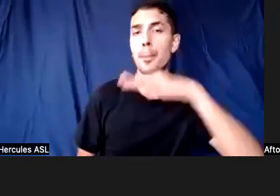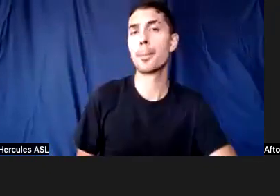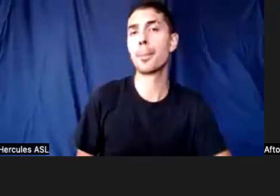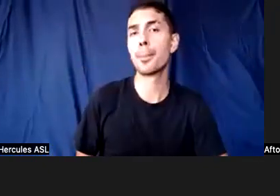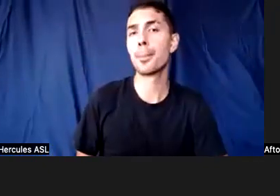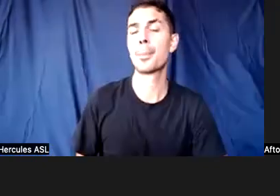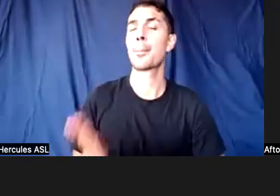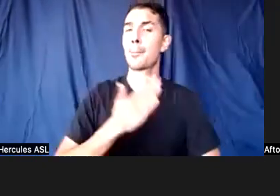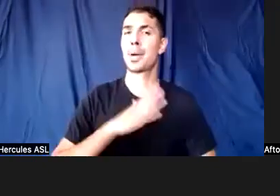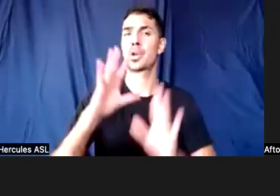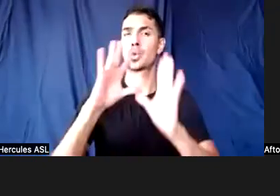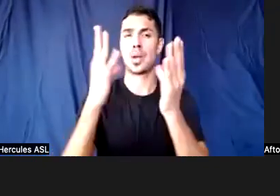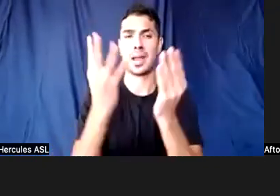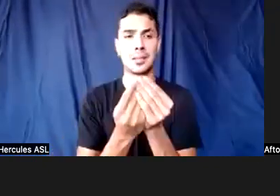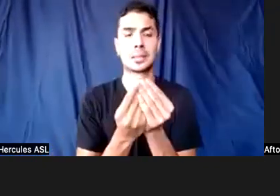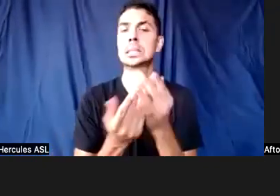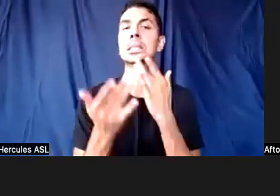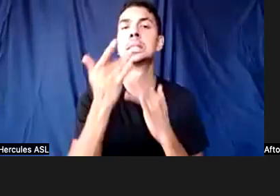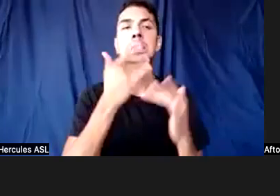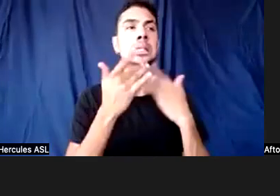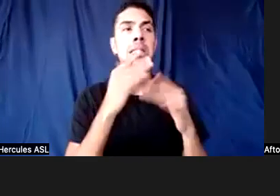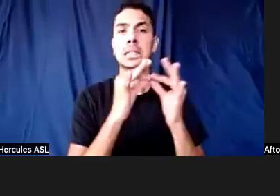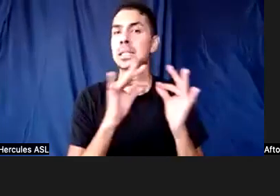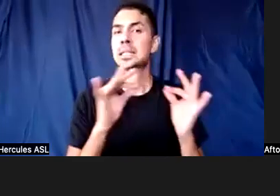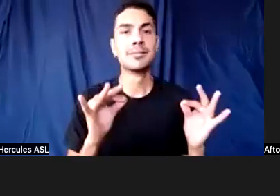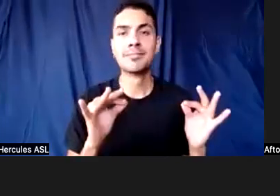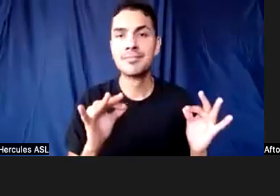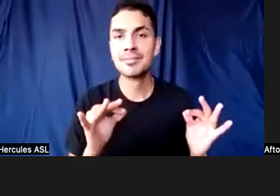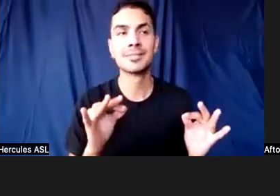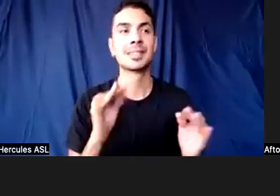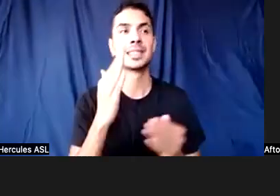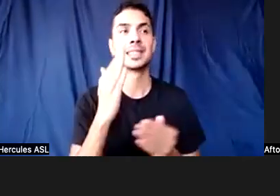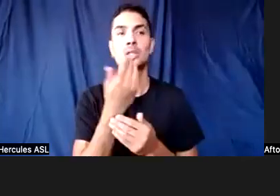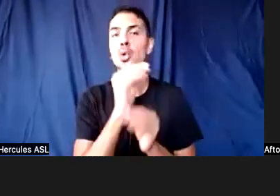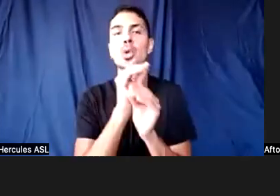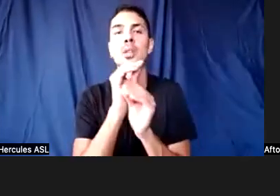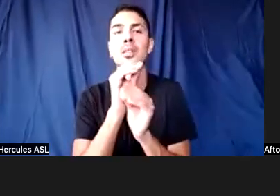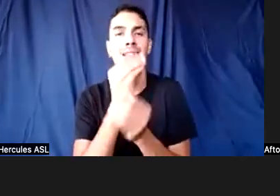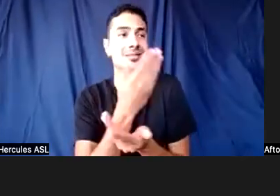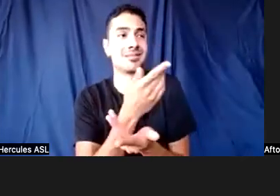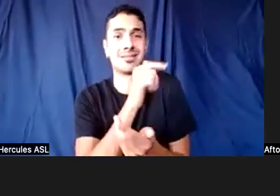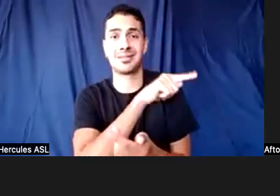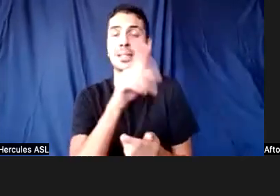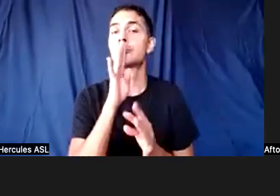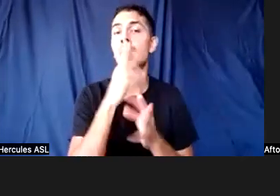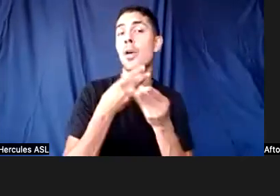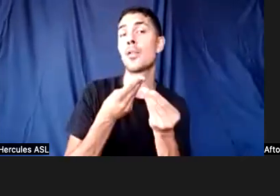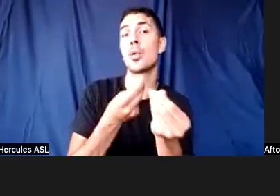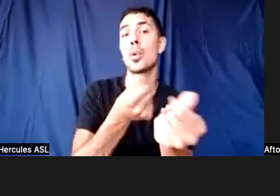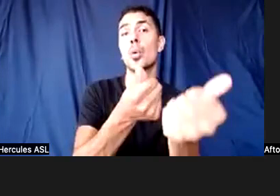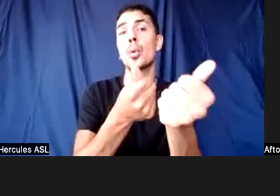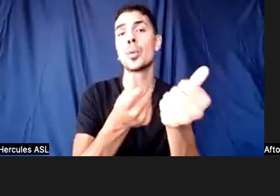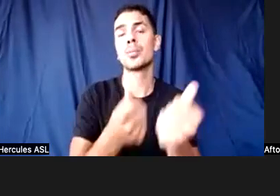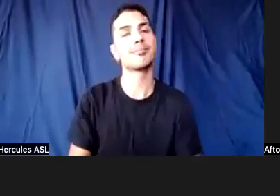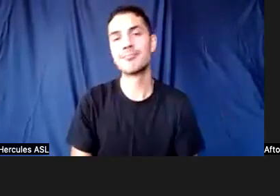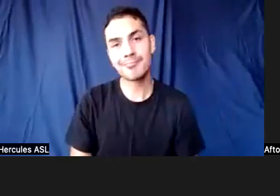You know, it's like we don't have our language. Nobody can talk fluently, you know? So it's just the thing when I think about